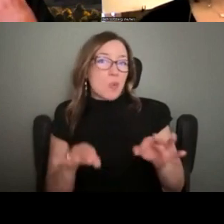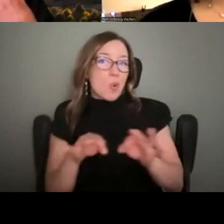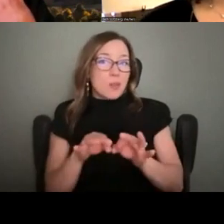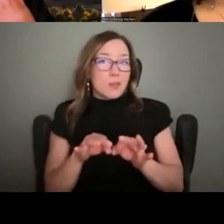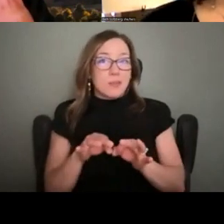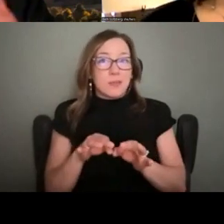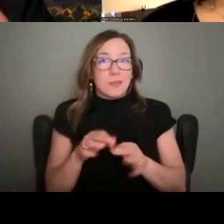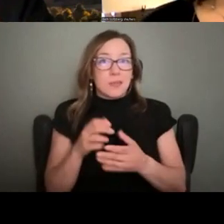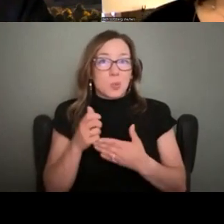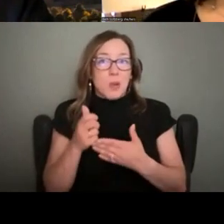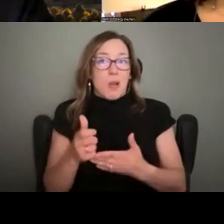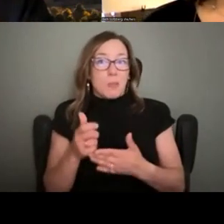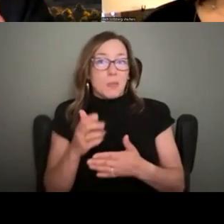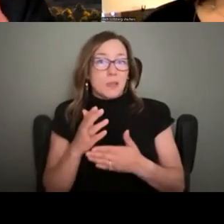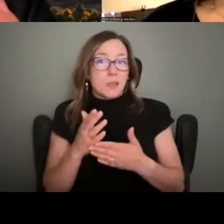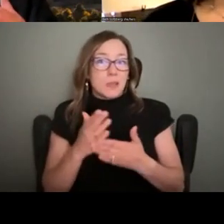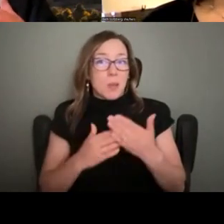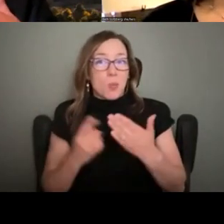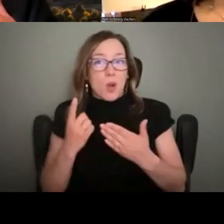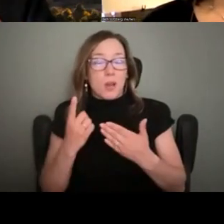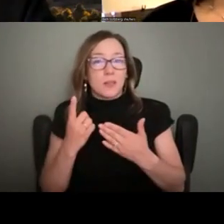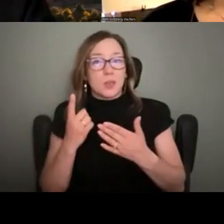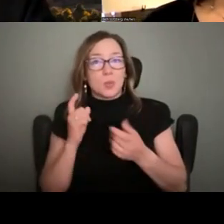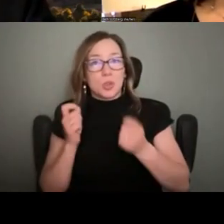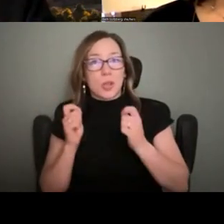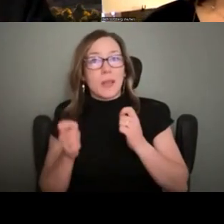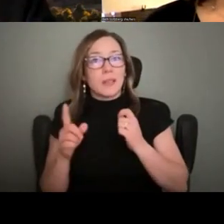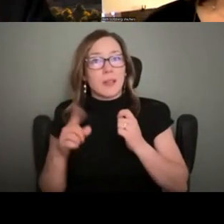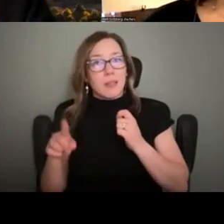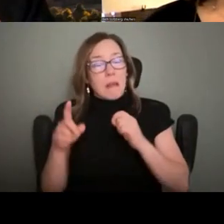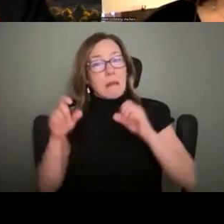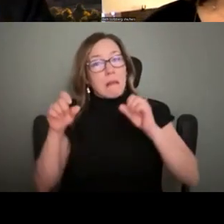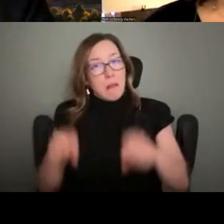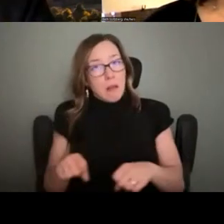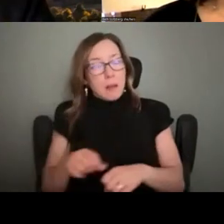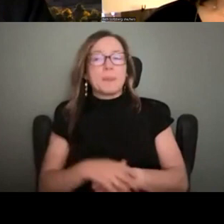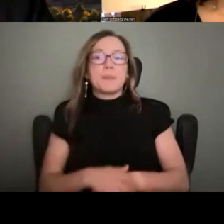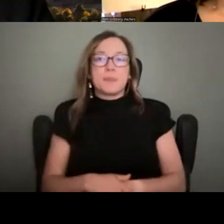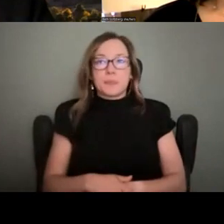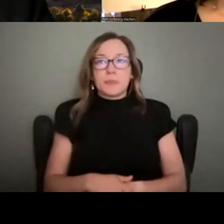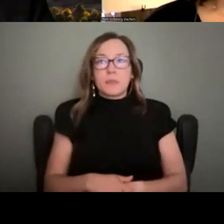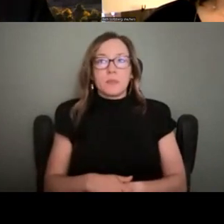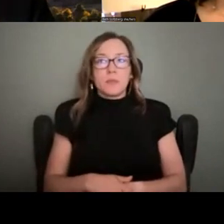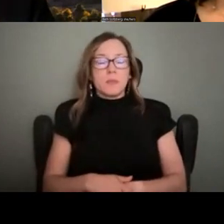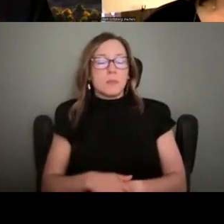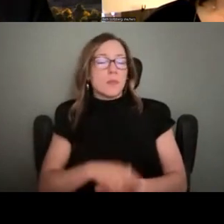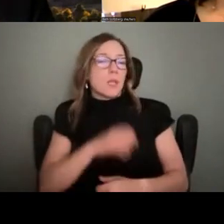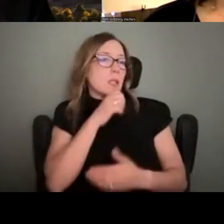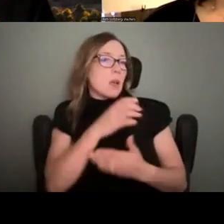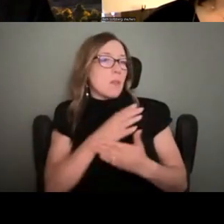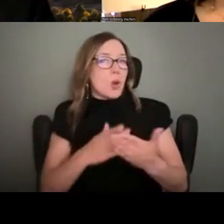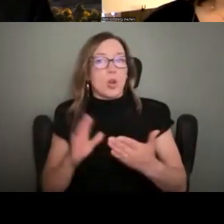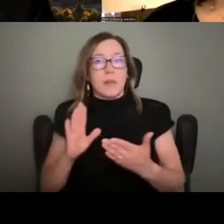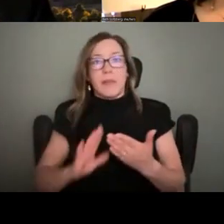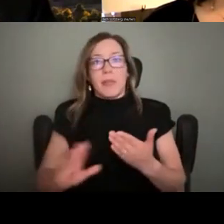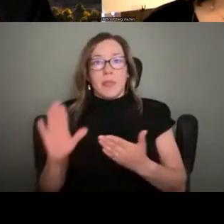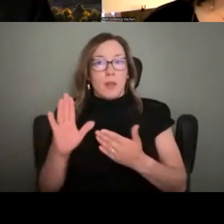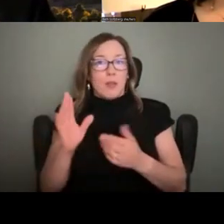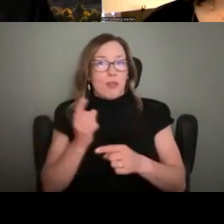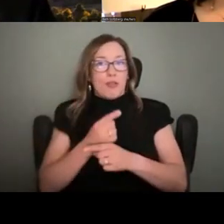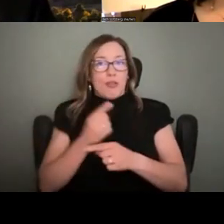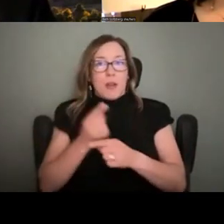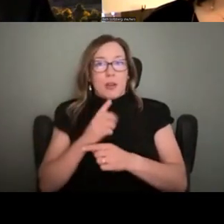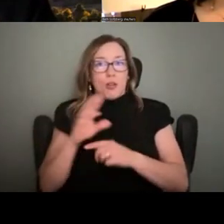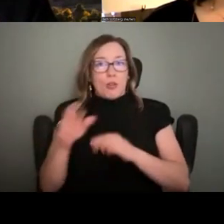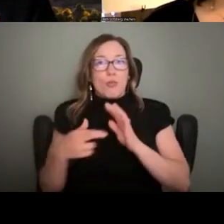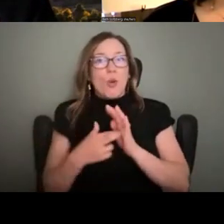to, you know, to change, they are equipped to do that, but that is not part of their regular